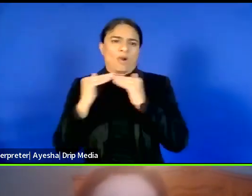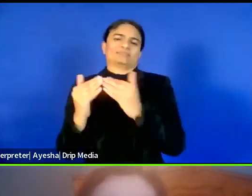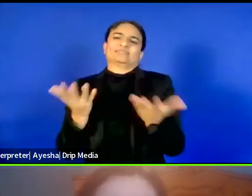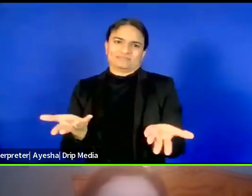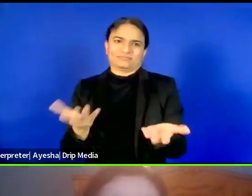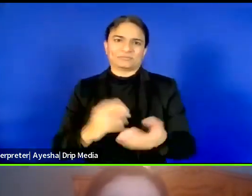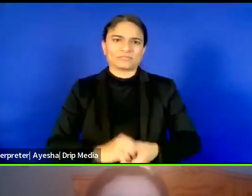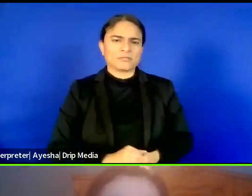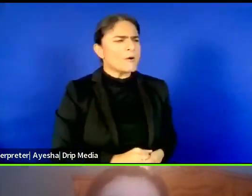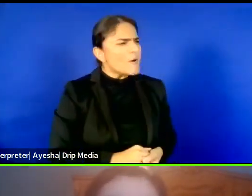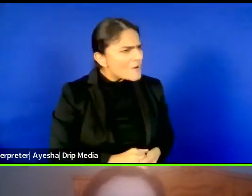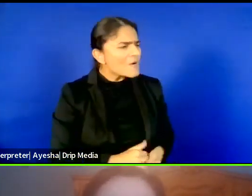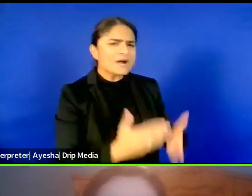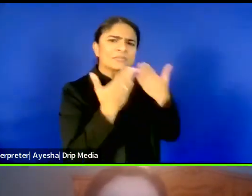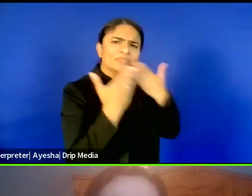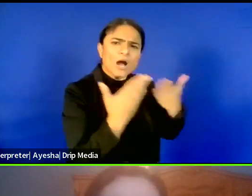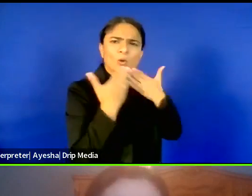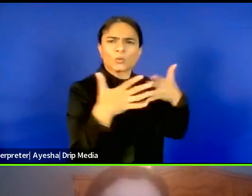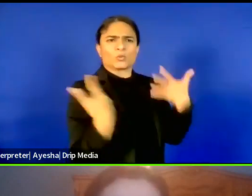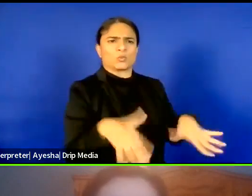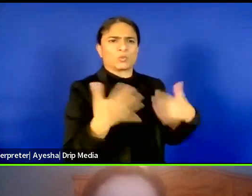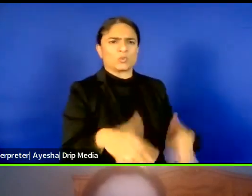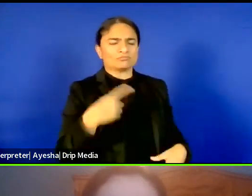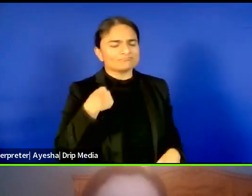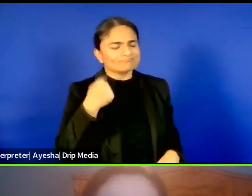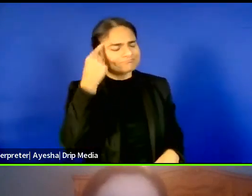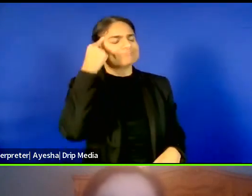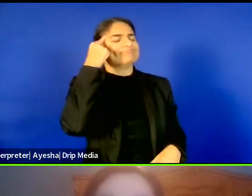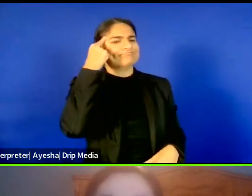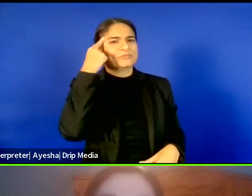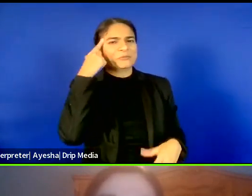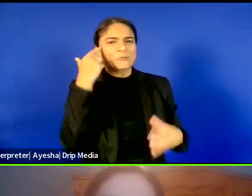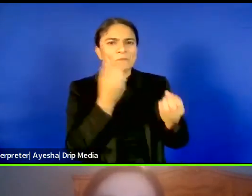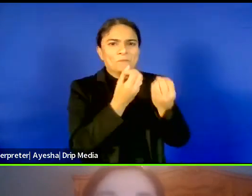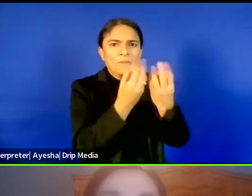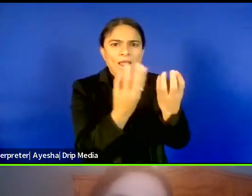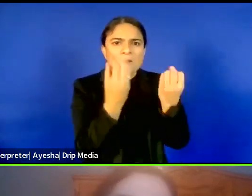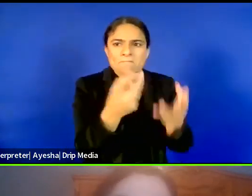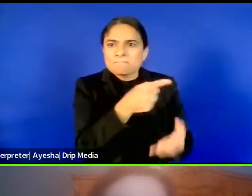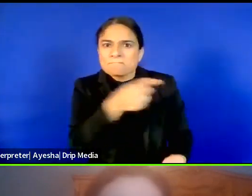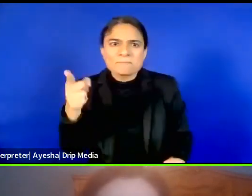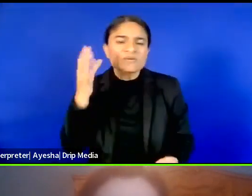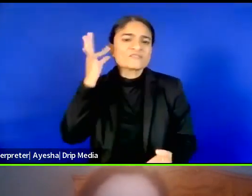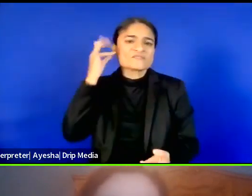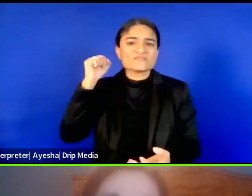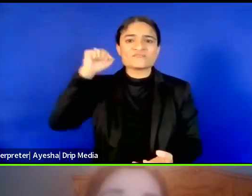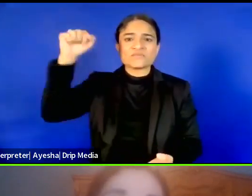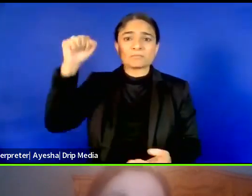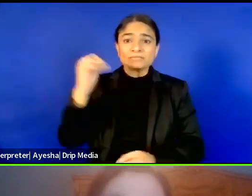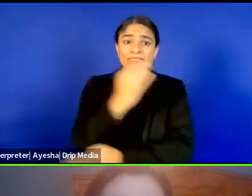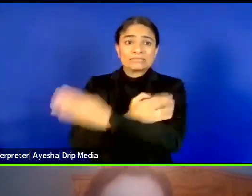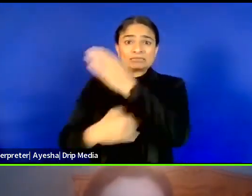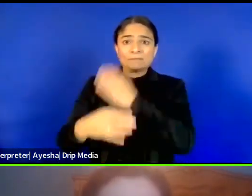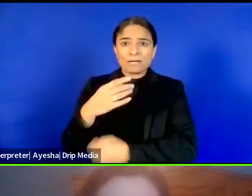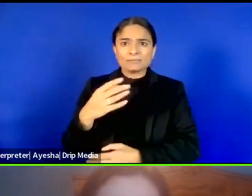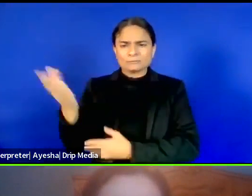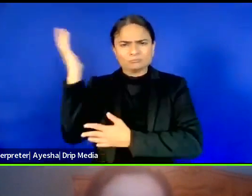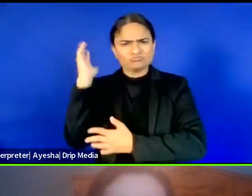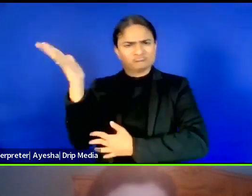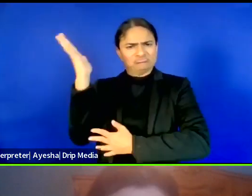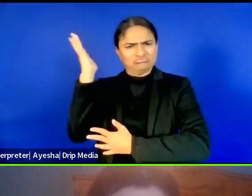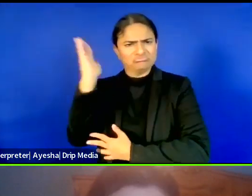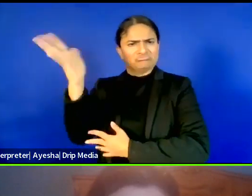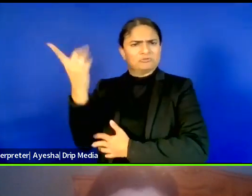how many feminists with disabilities were present at Women Deliver And I think from our side, from the side